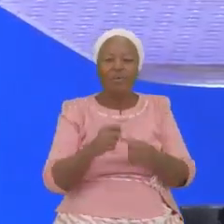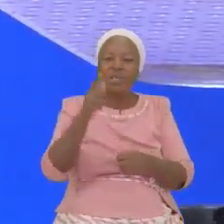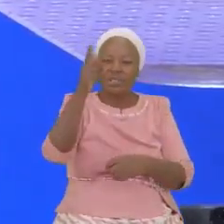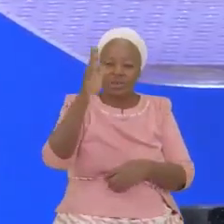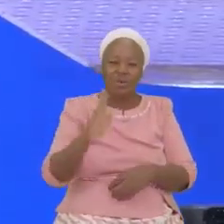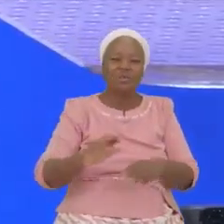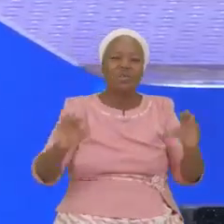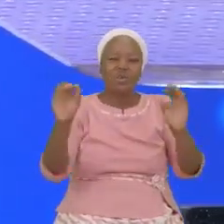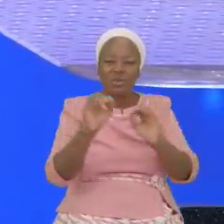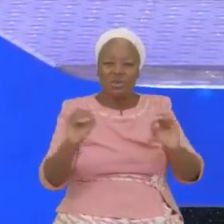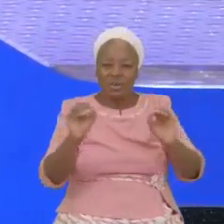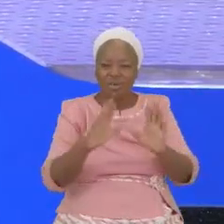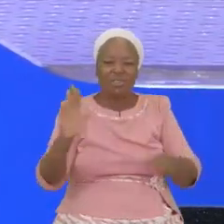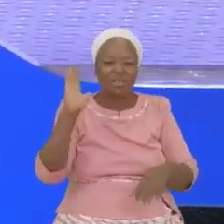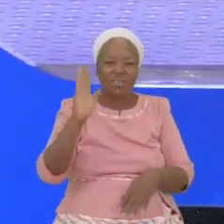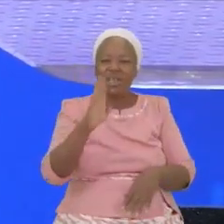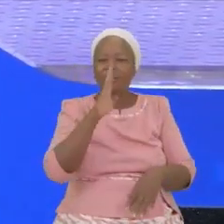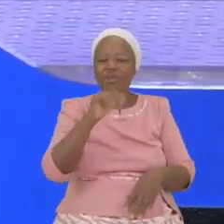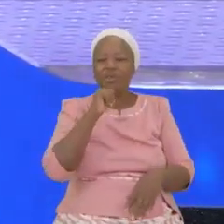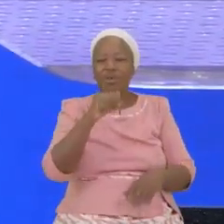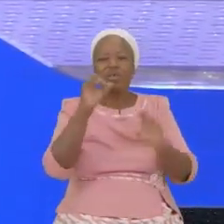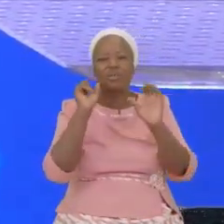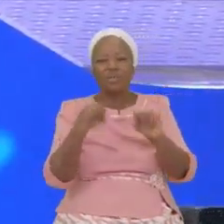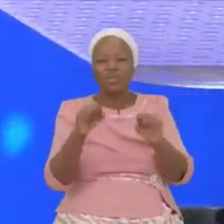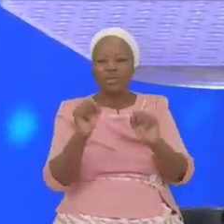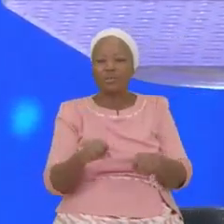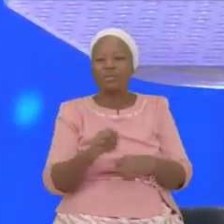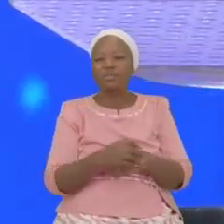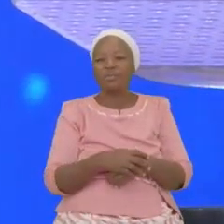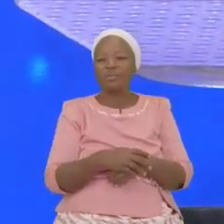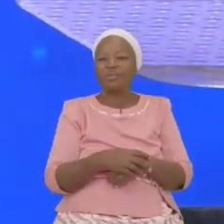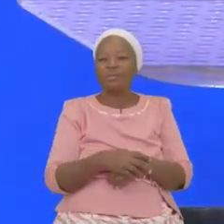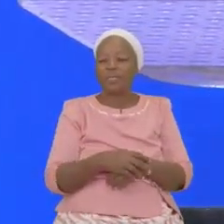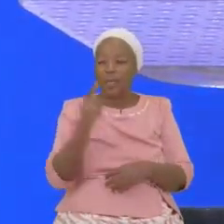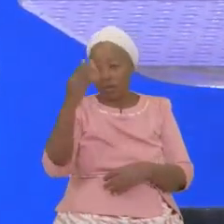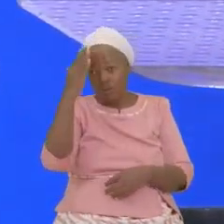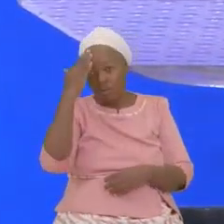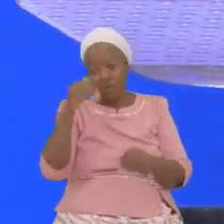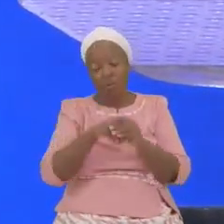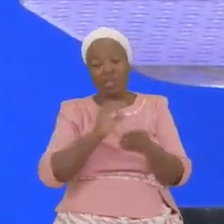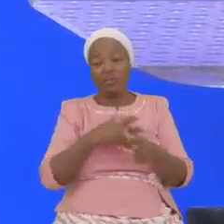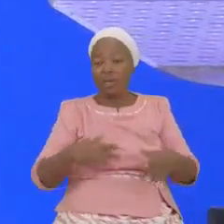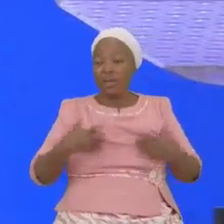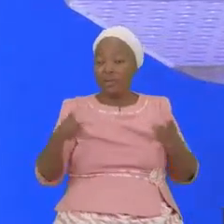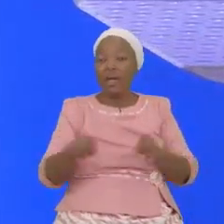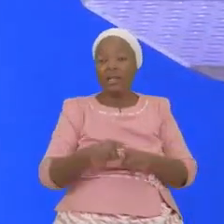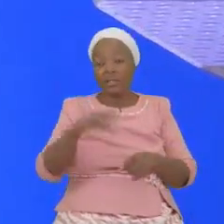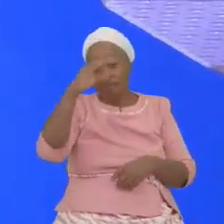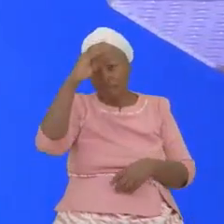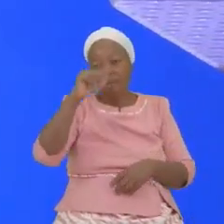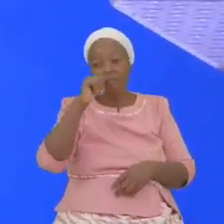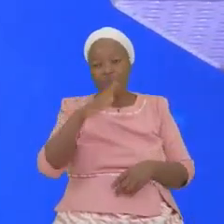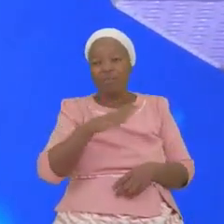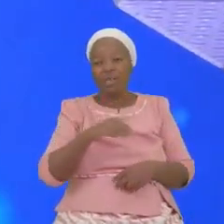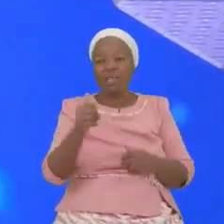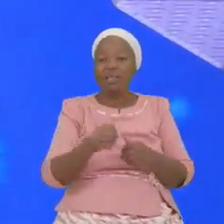God nothing shall be impossible. You know, in our lives as human beings, how old